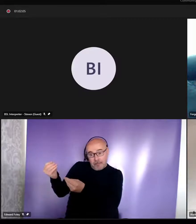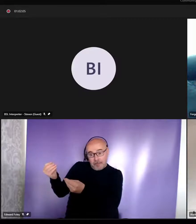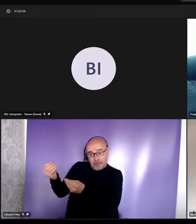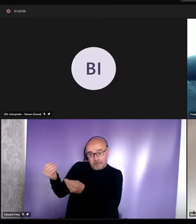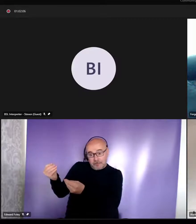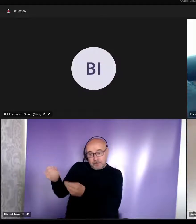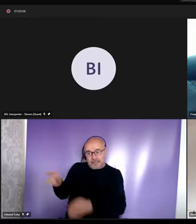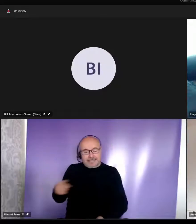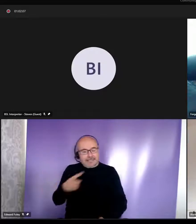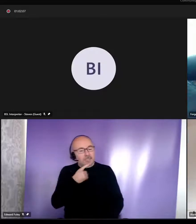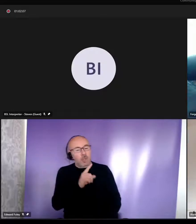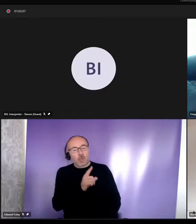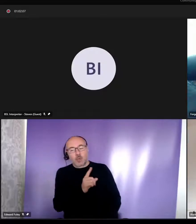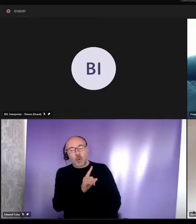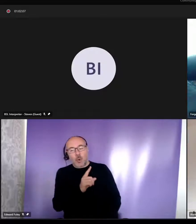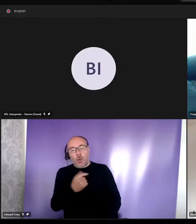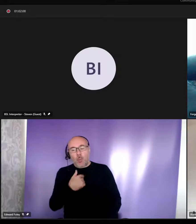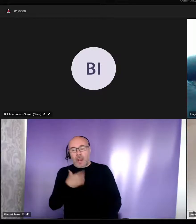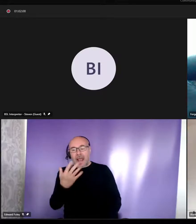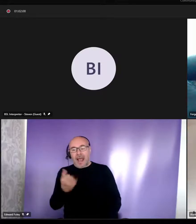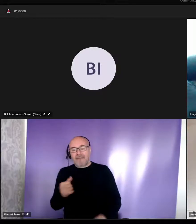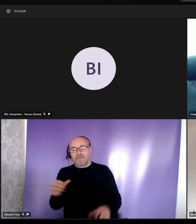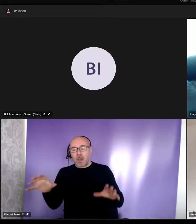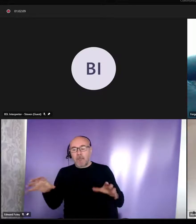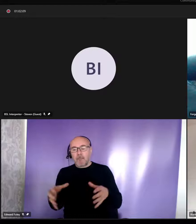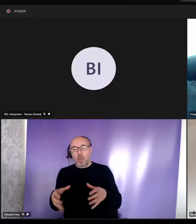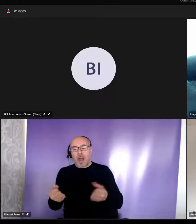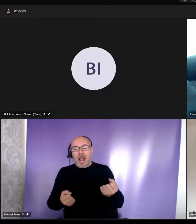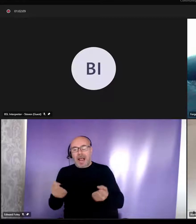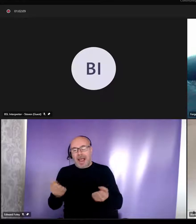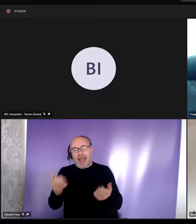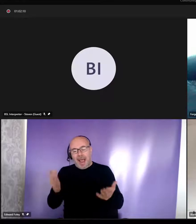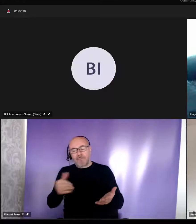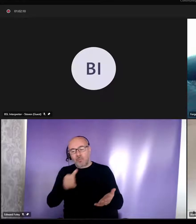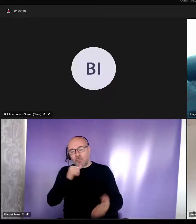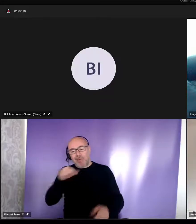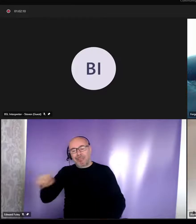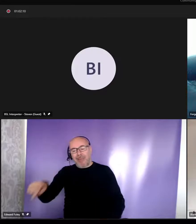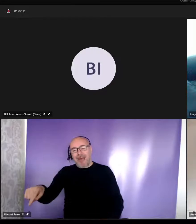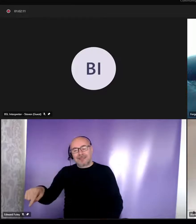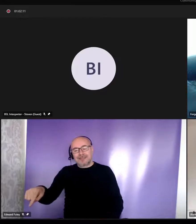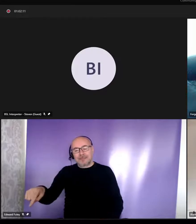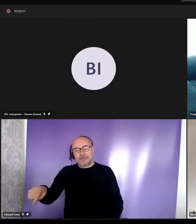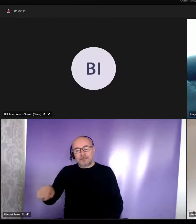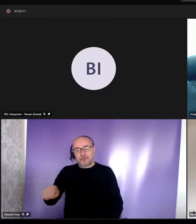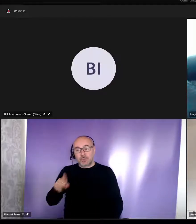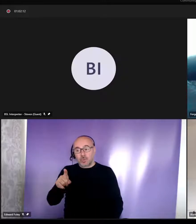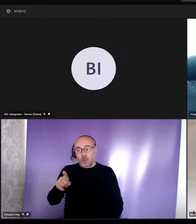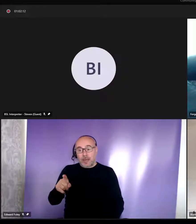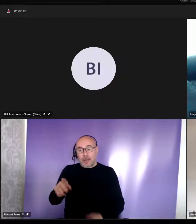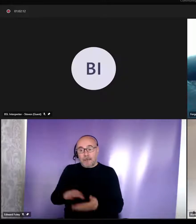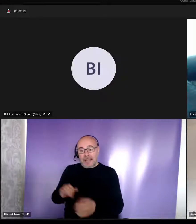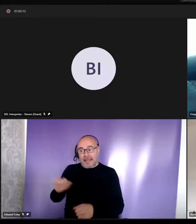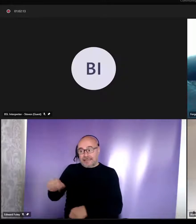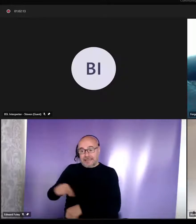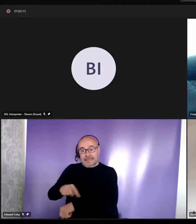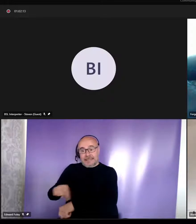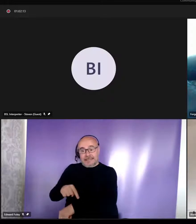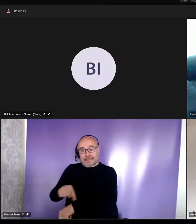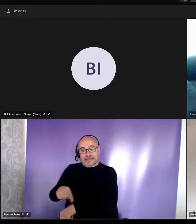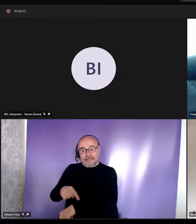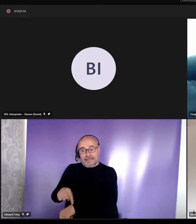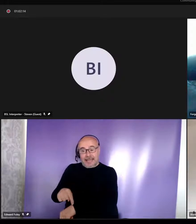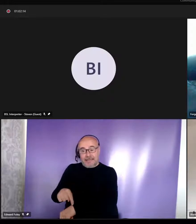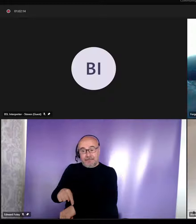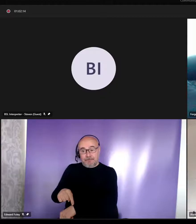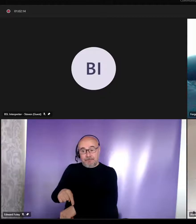car system, I need to use the pool car. So rather than being away from his desk for a very short period of time, he wouldn't take the lift. And I don't blame him